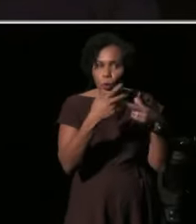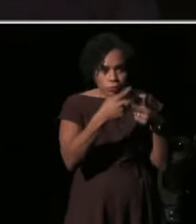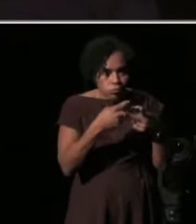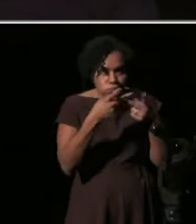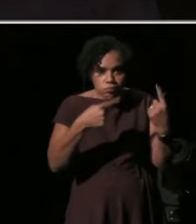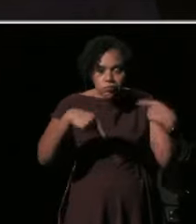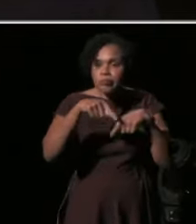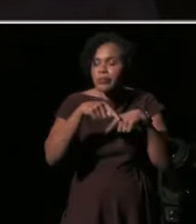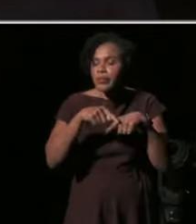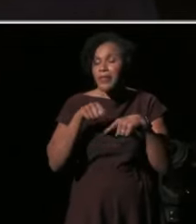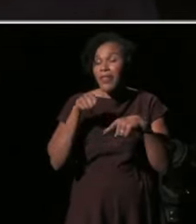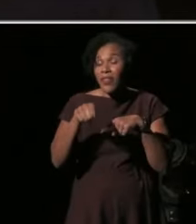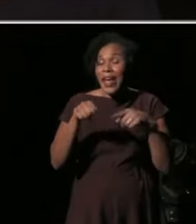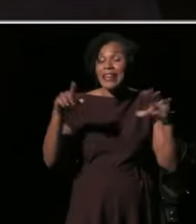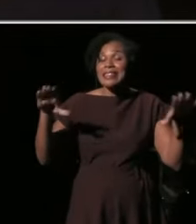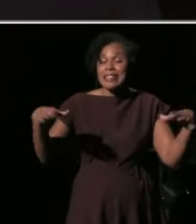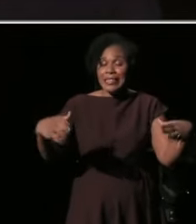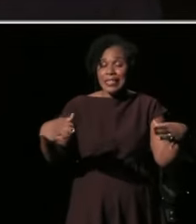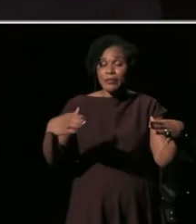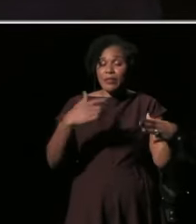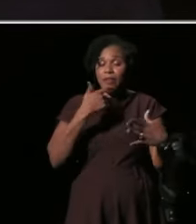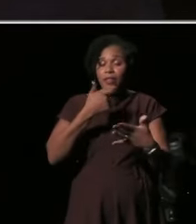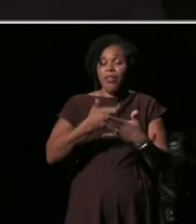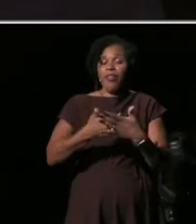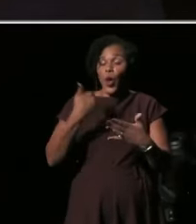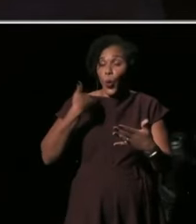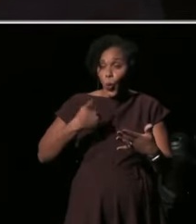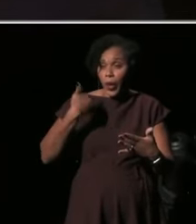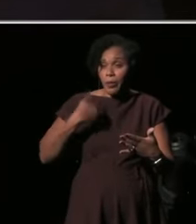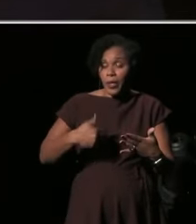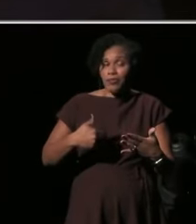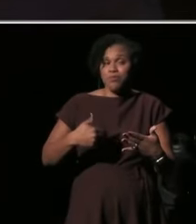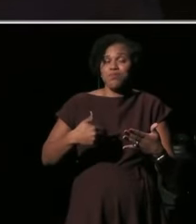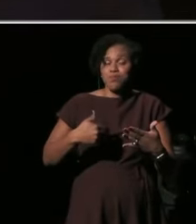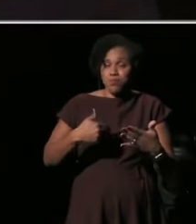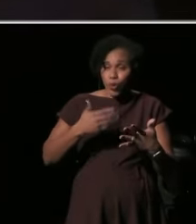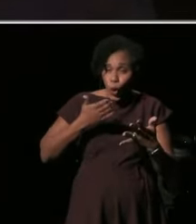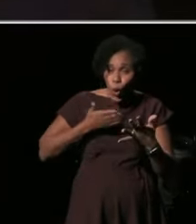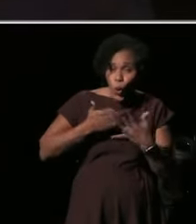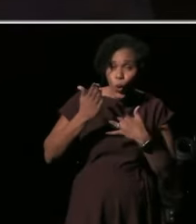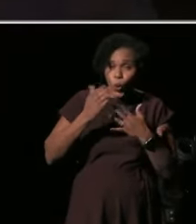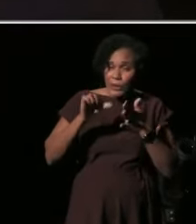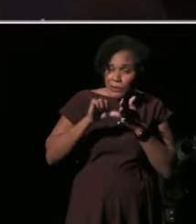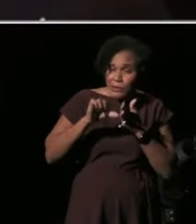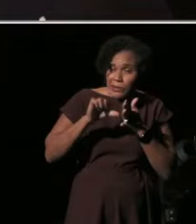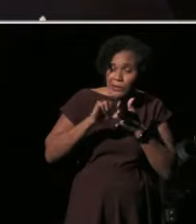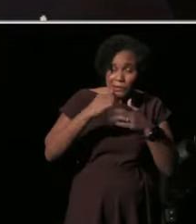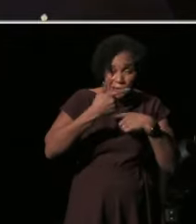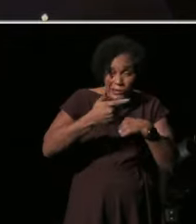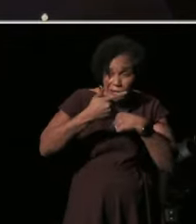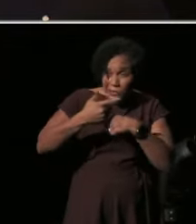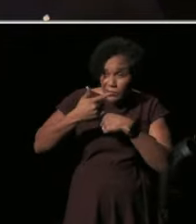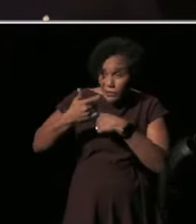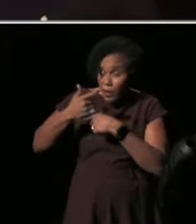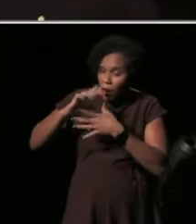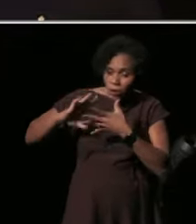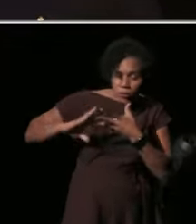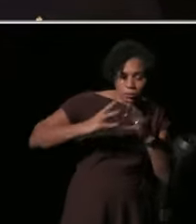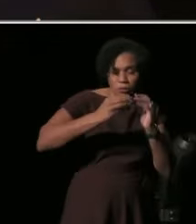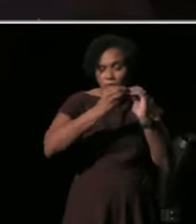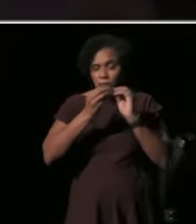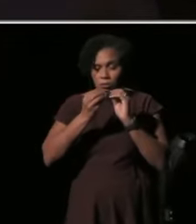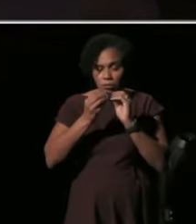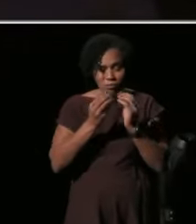this team of amazing women really, really got through a very, very difficult shoot and created